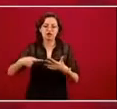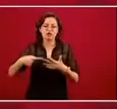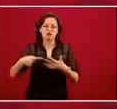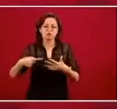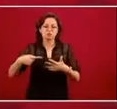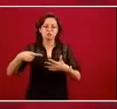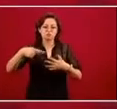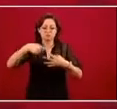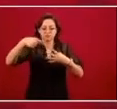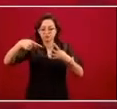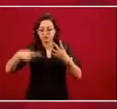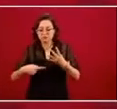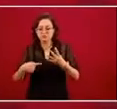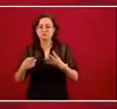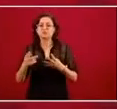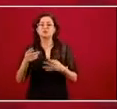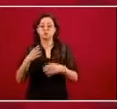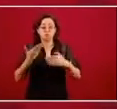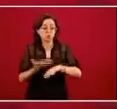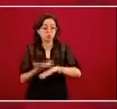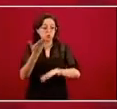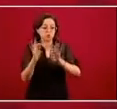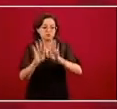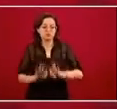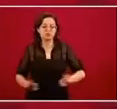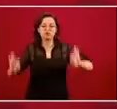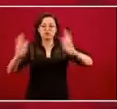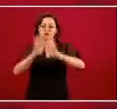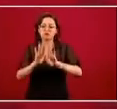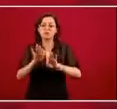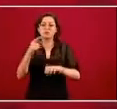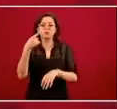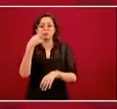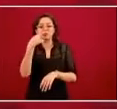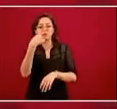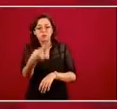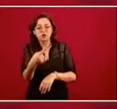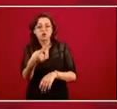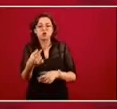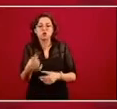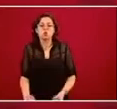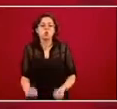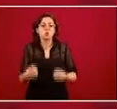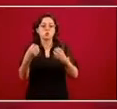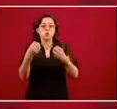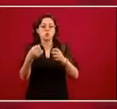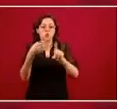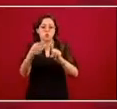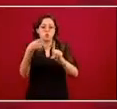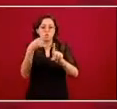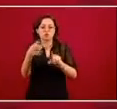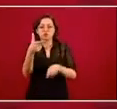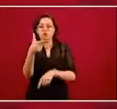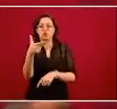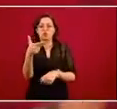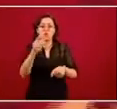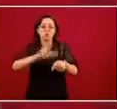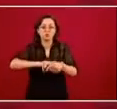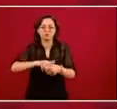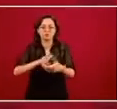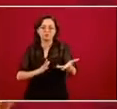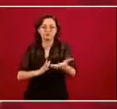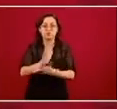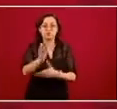implies the identification of priorities. The situations that you are relating is that we are